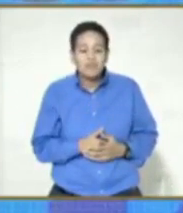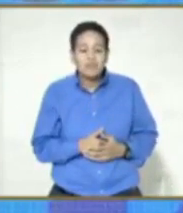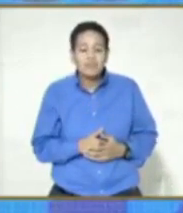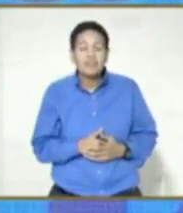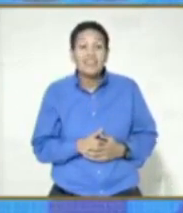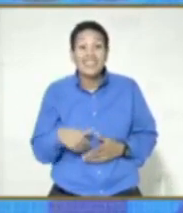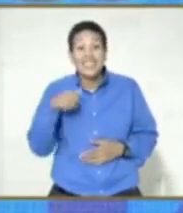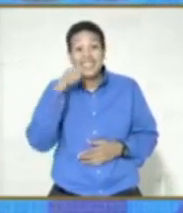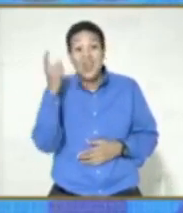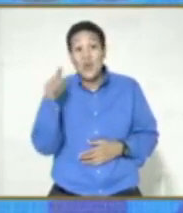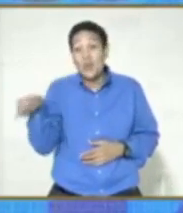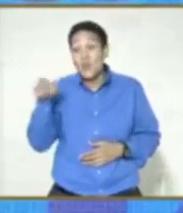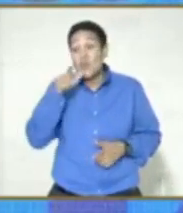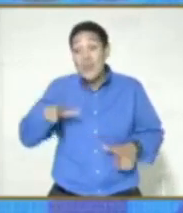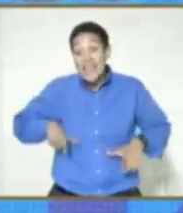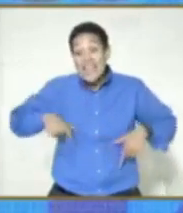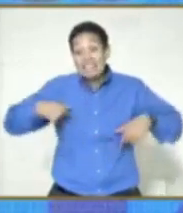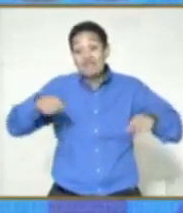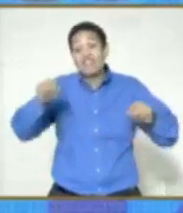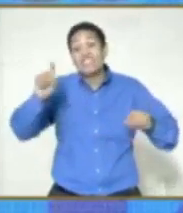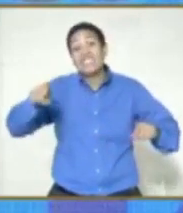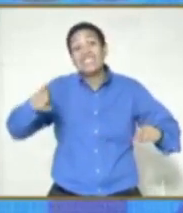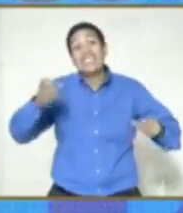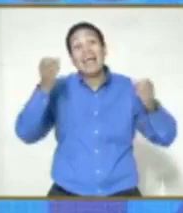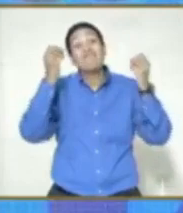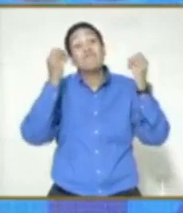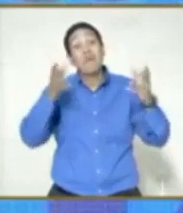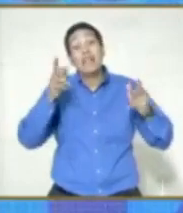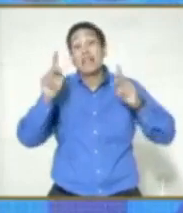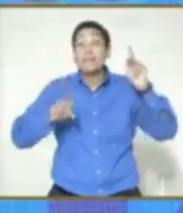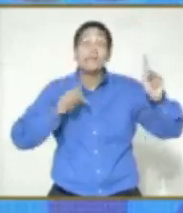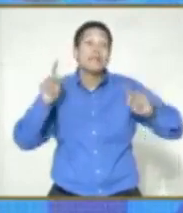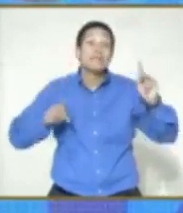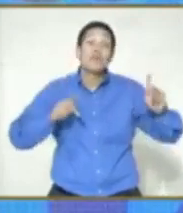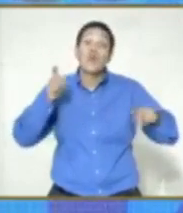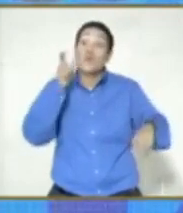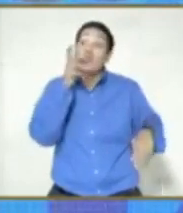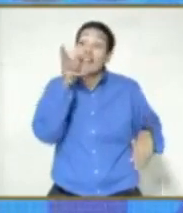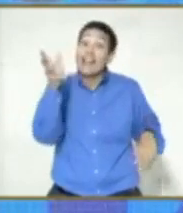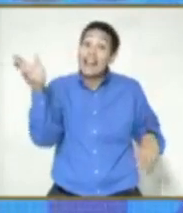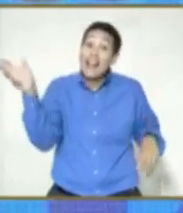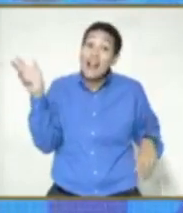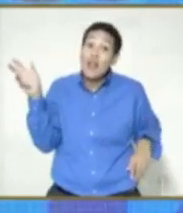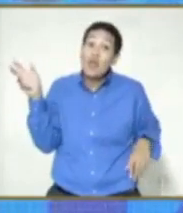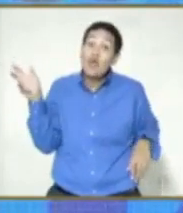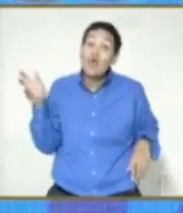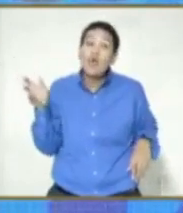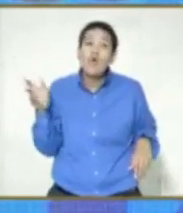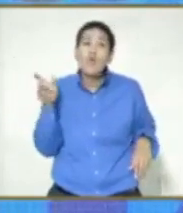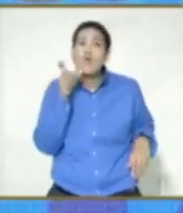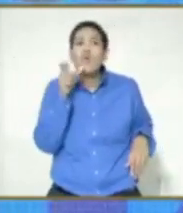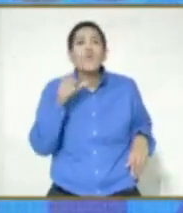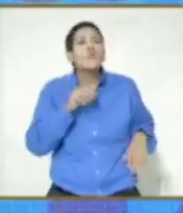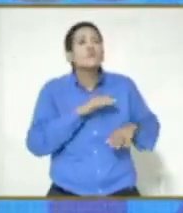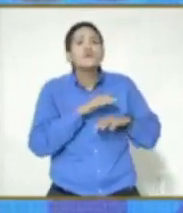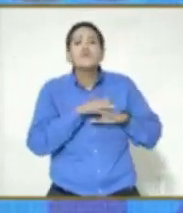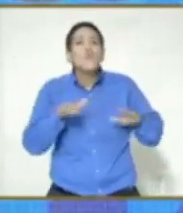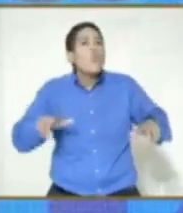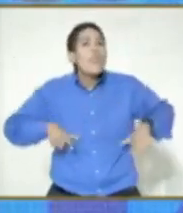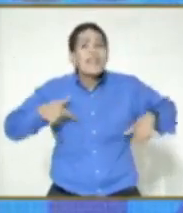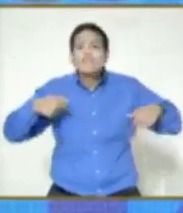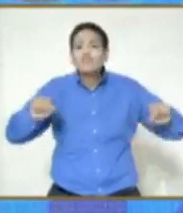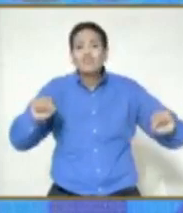streets that are in need. You have many persons who are out there who are not actually living on the street,